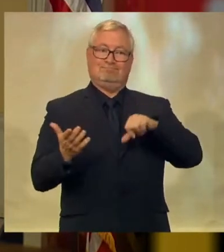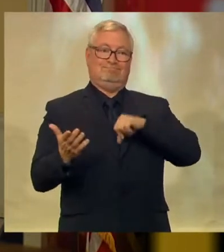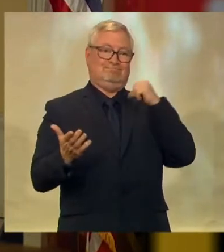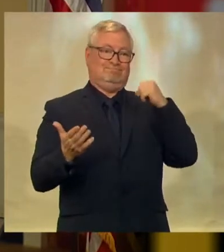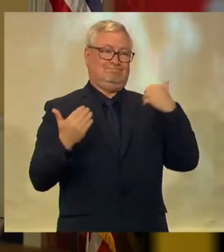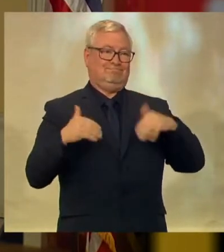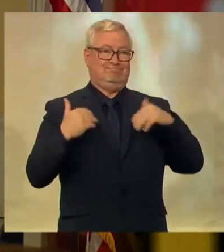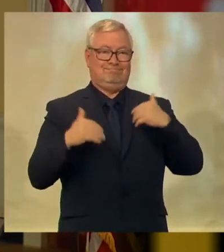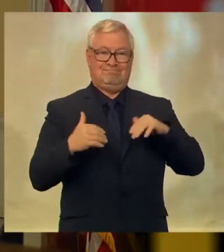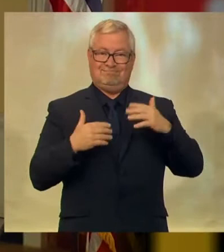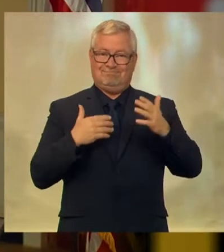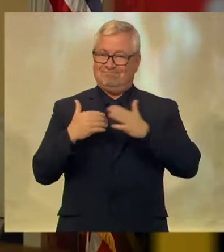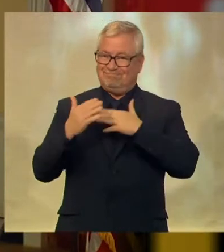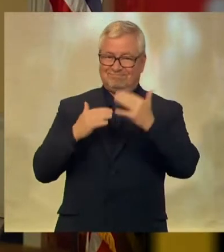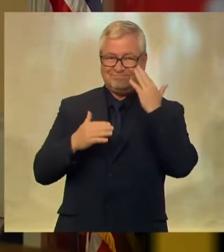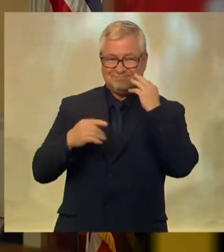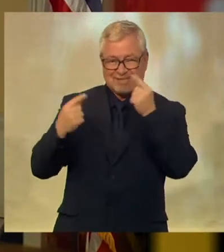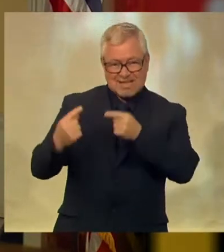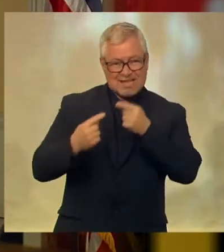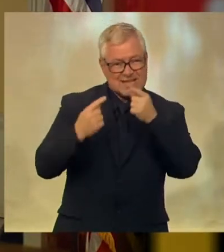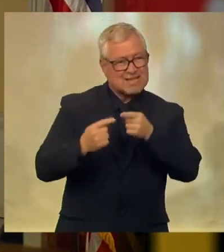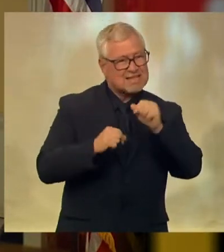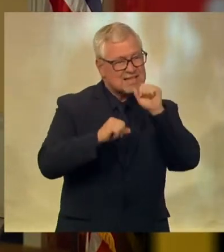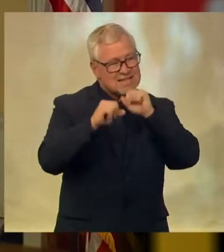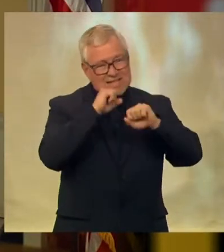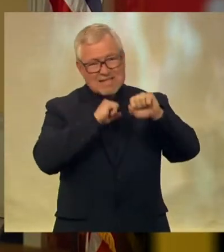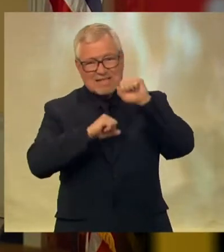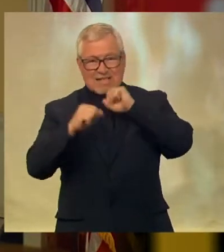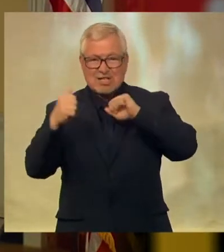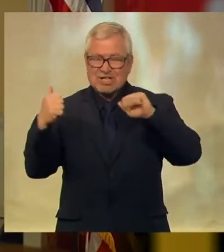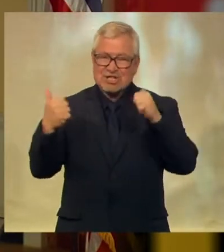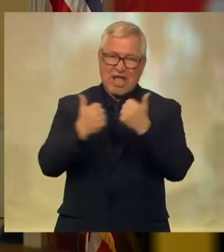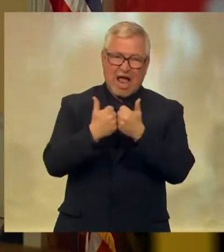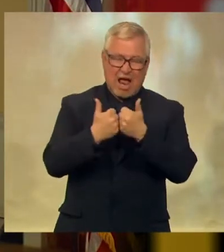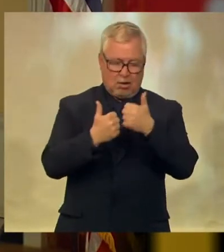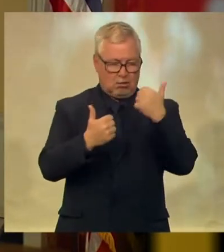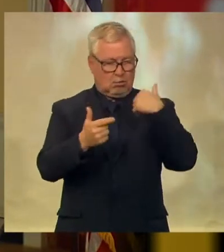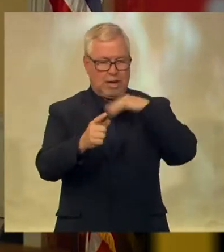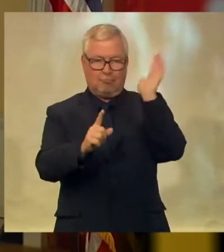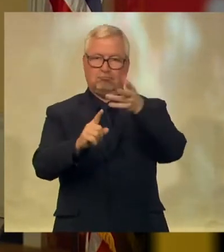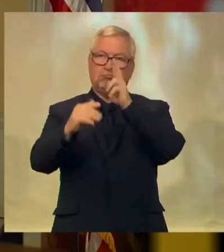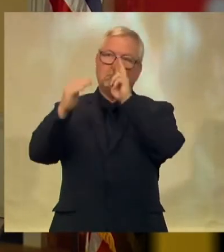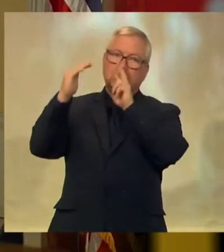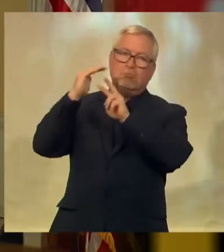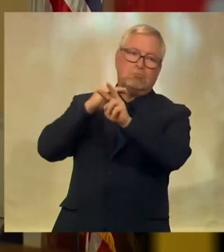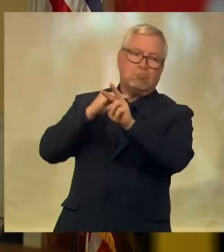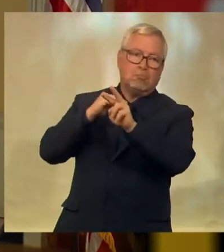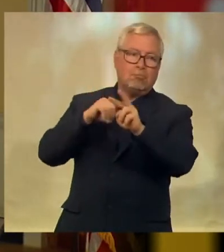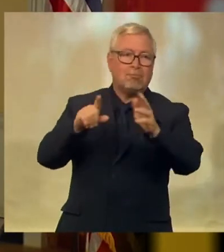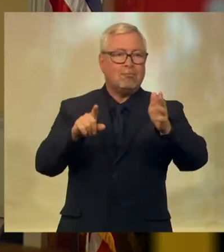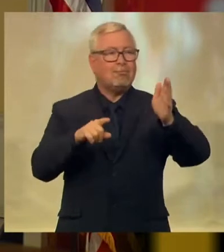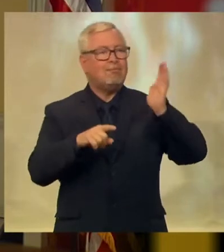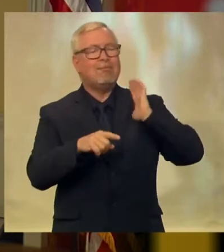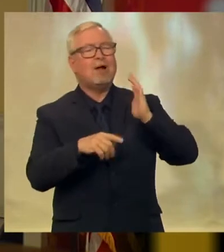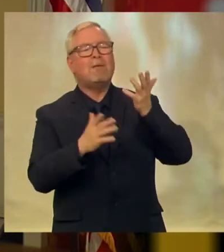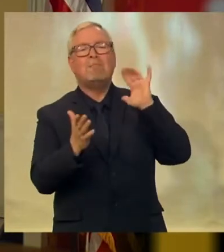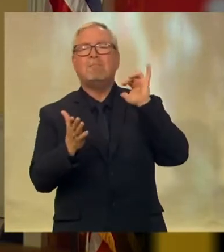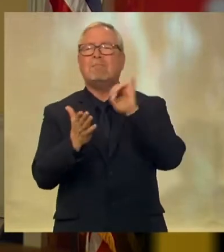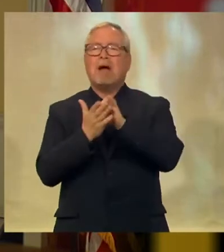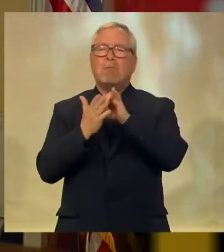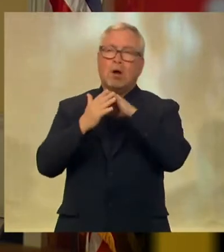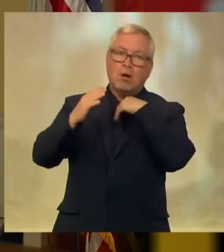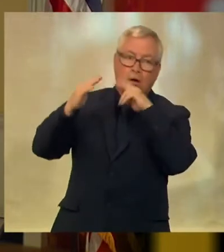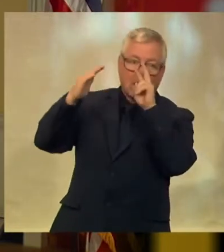despite some formidable and unforeseen challenges. None of us could have imagined how we would all be